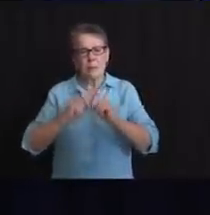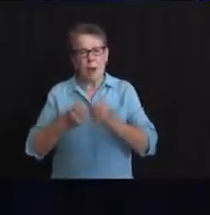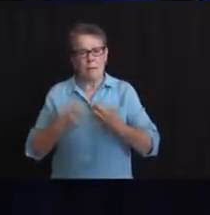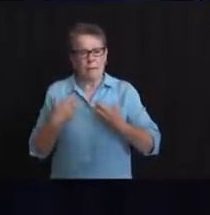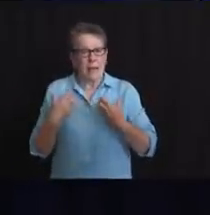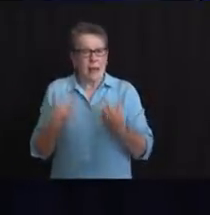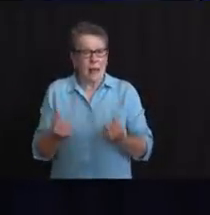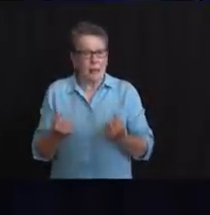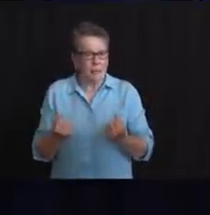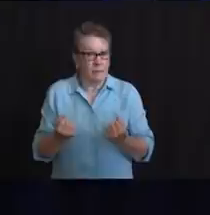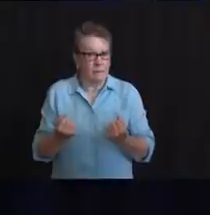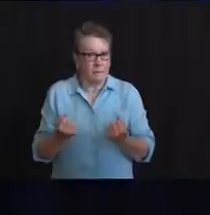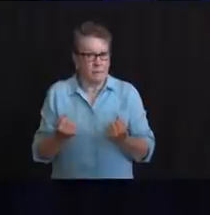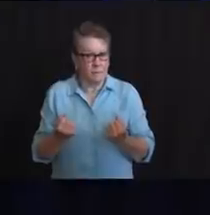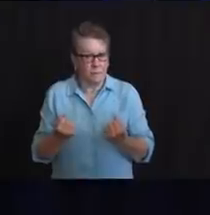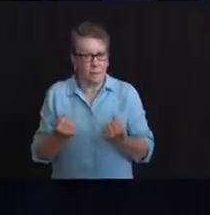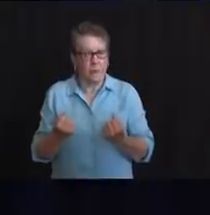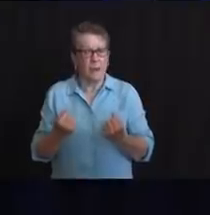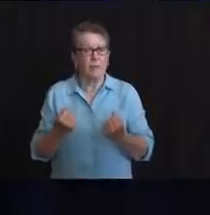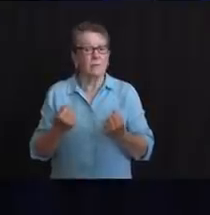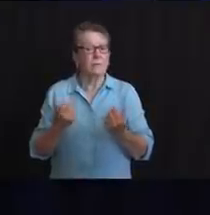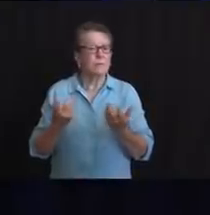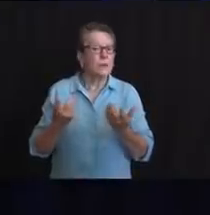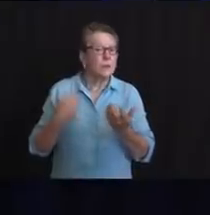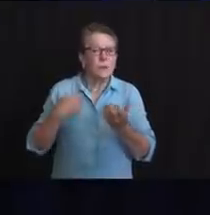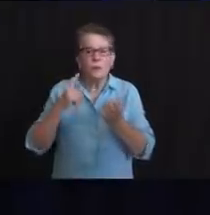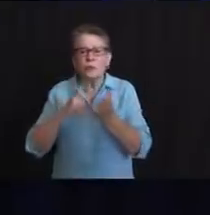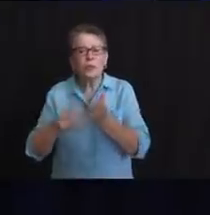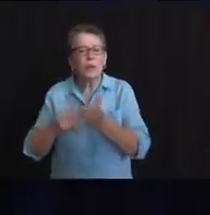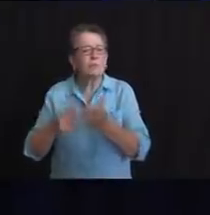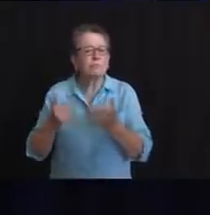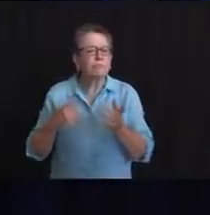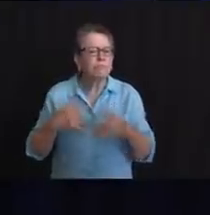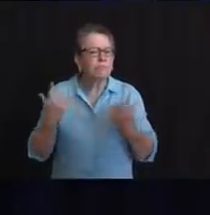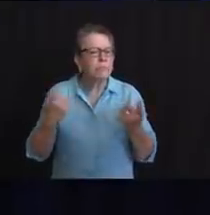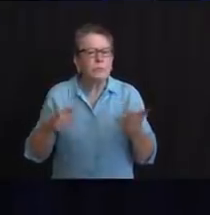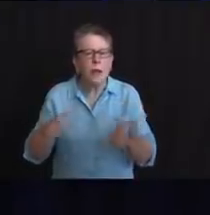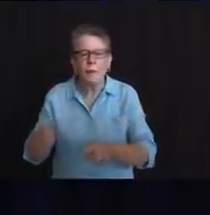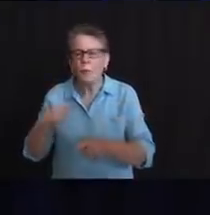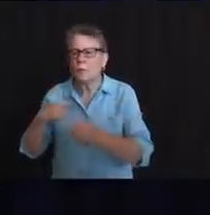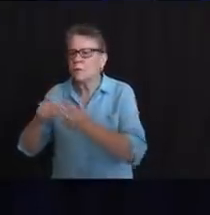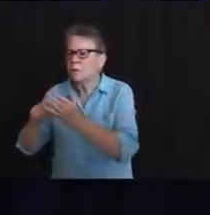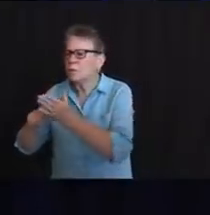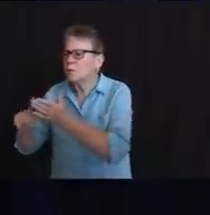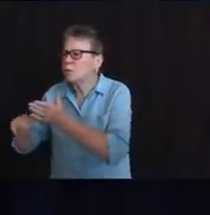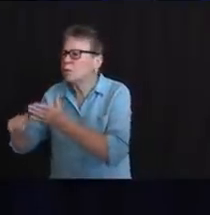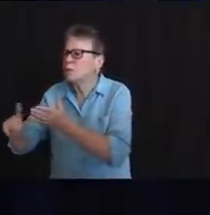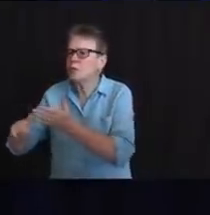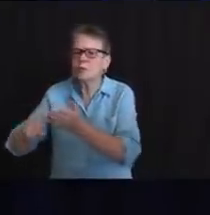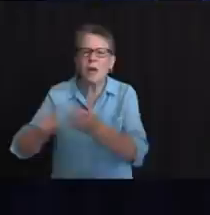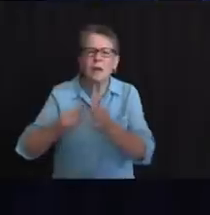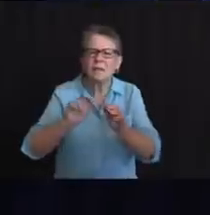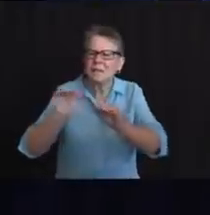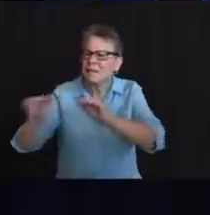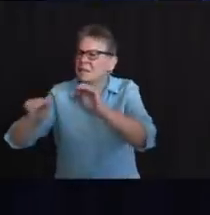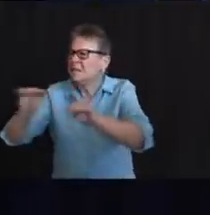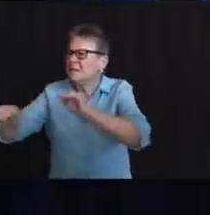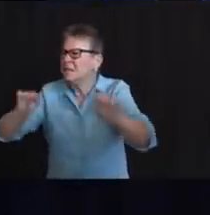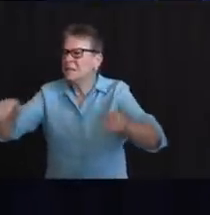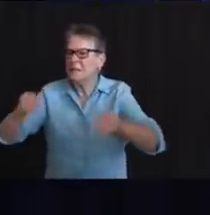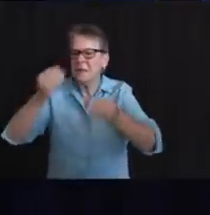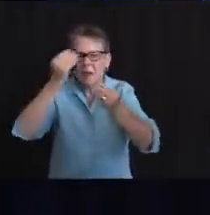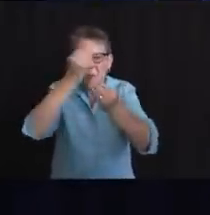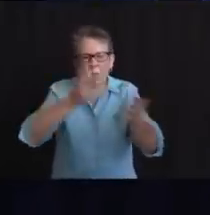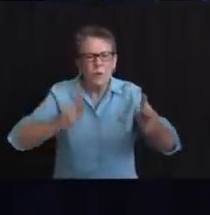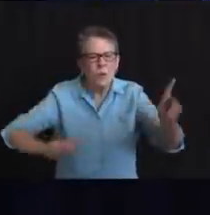businesses near the vaccination site to raise awareness. We got to meet and talk with our neighbors here in town and help